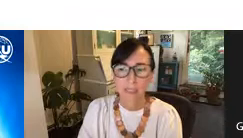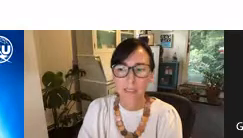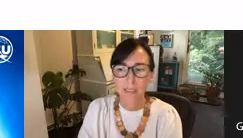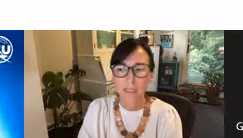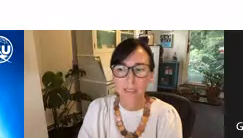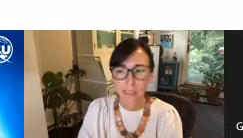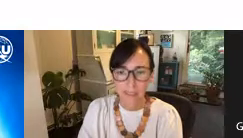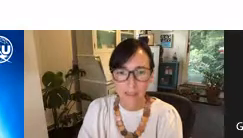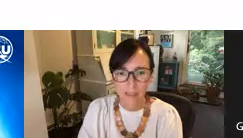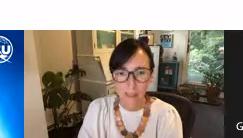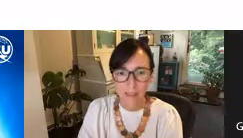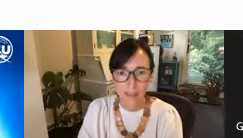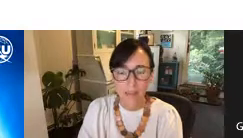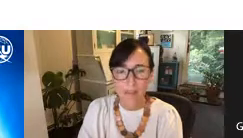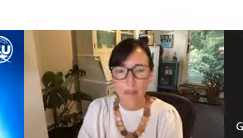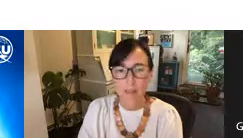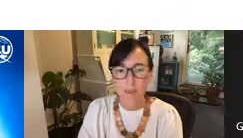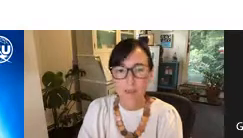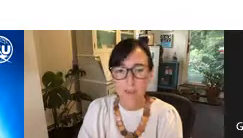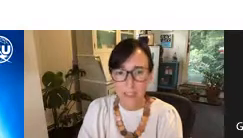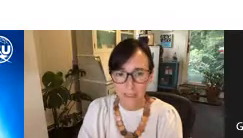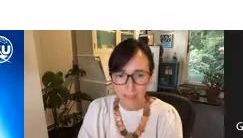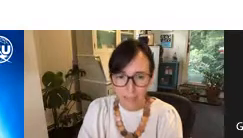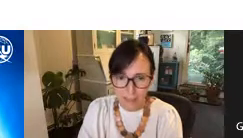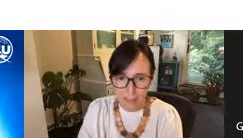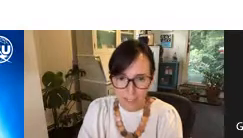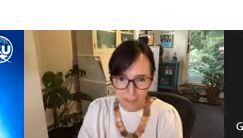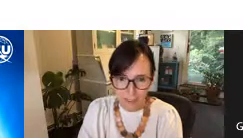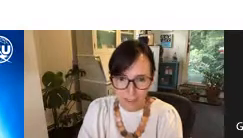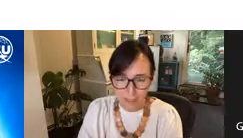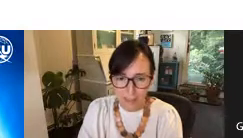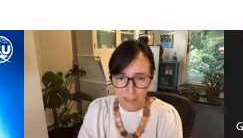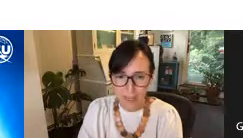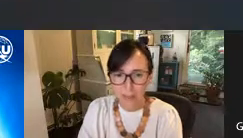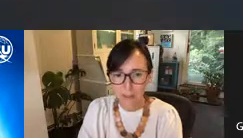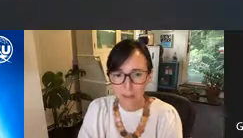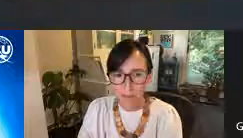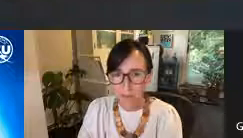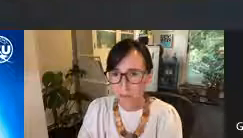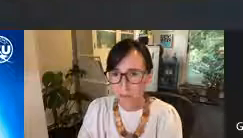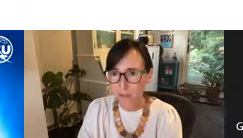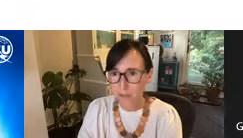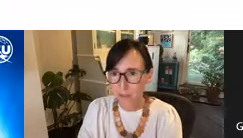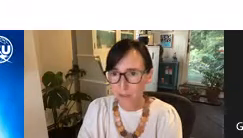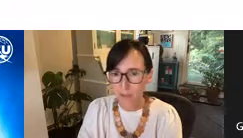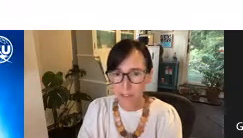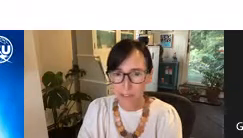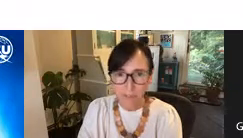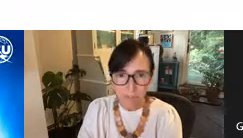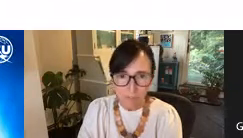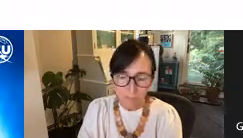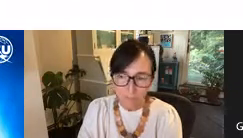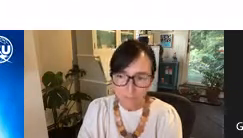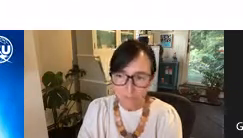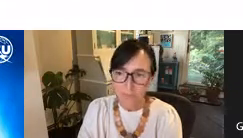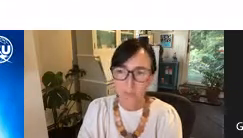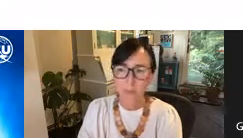with disabilities, the accessibility of UN premises and accommodations, and the inclusive procurement of goods and